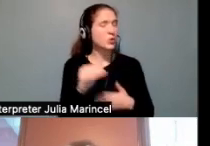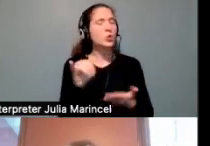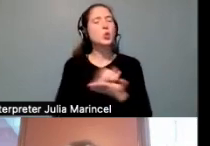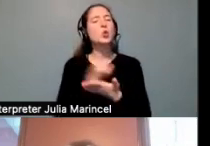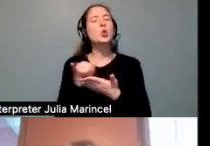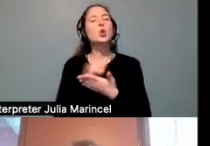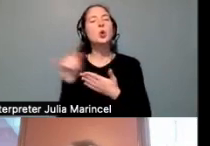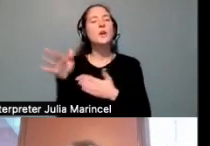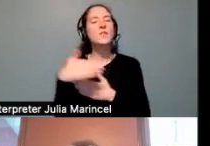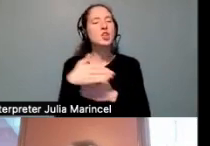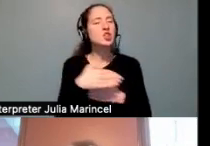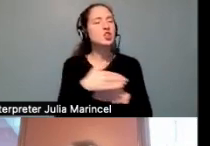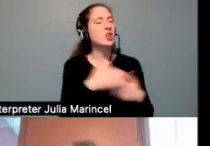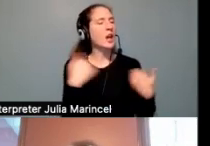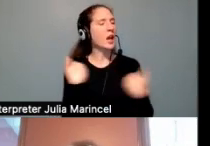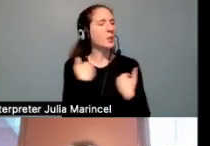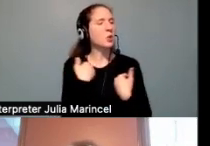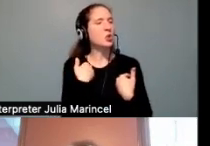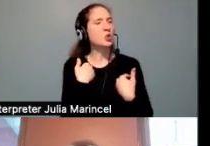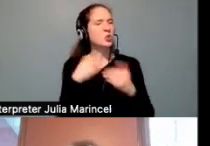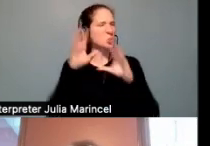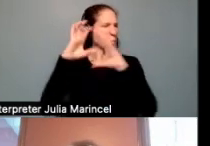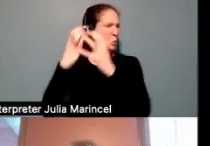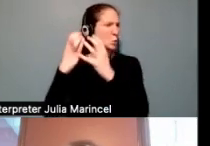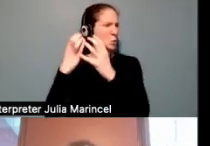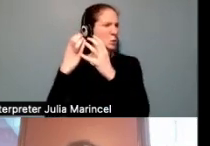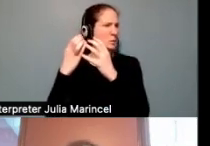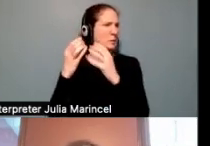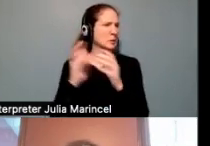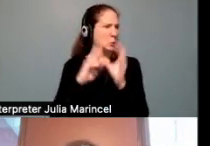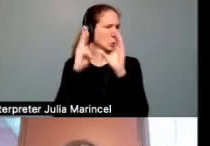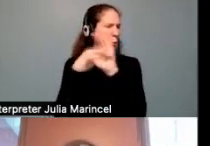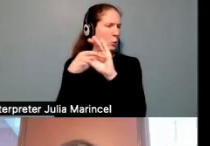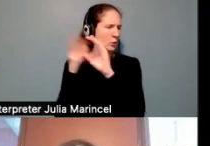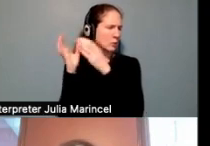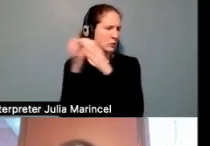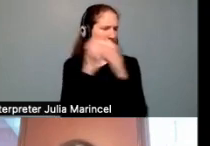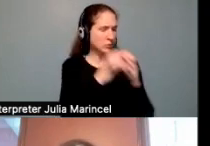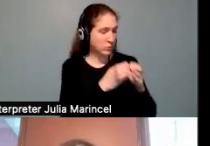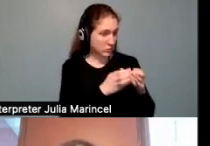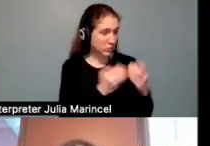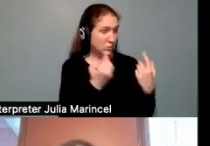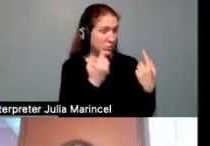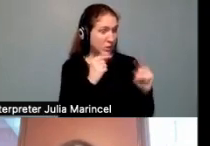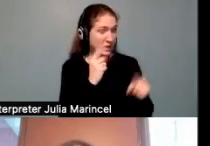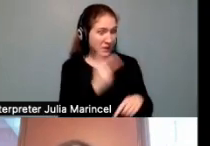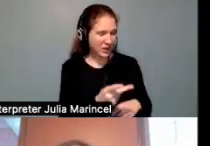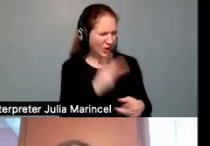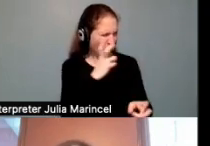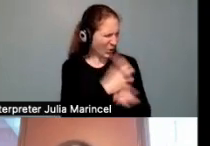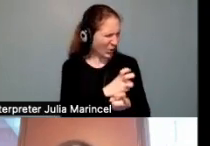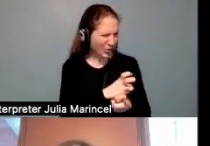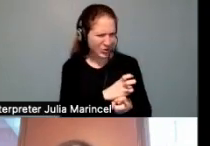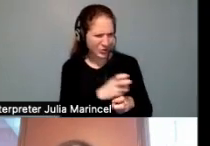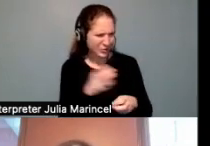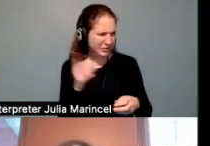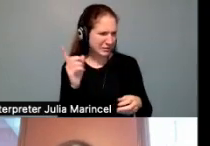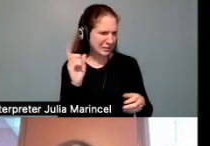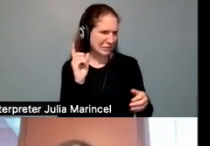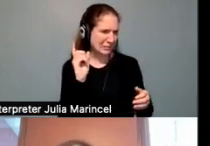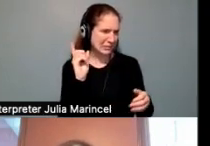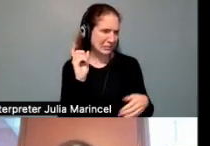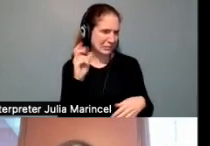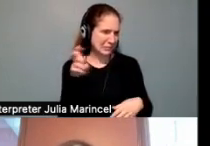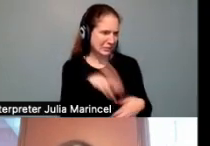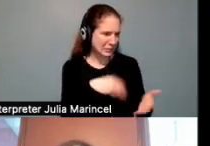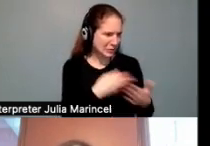we went out, it was really hard to get to, which is good for the turtles. And it was really boggy. It was